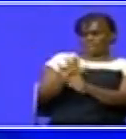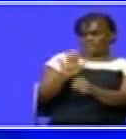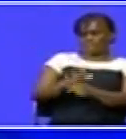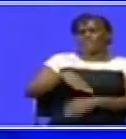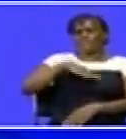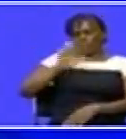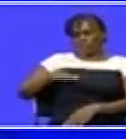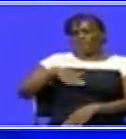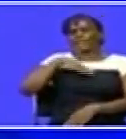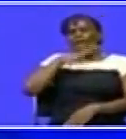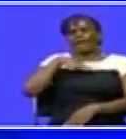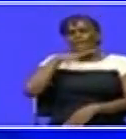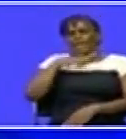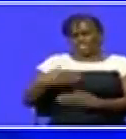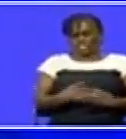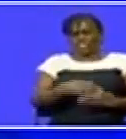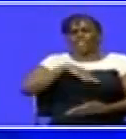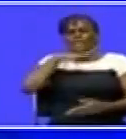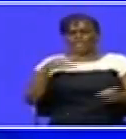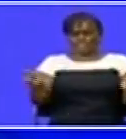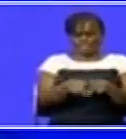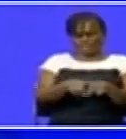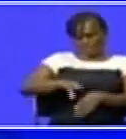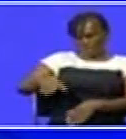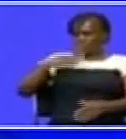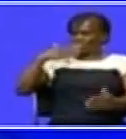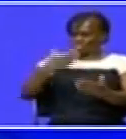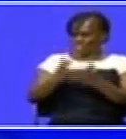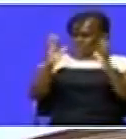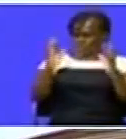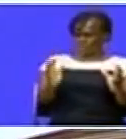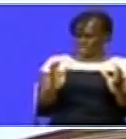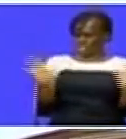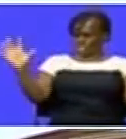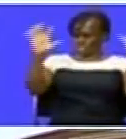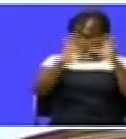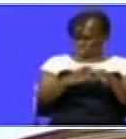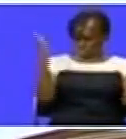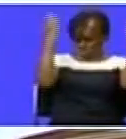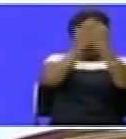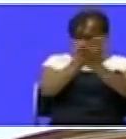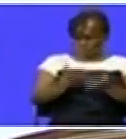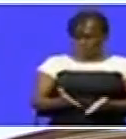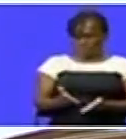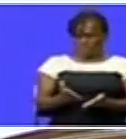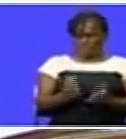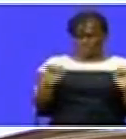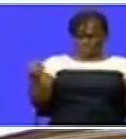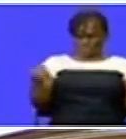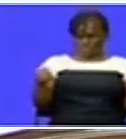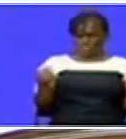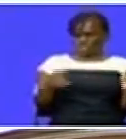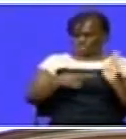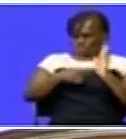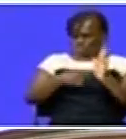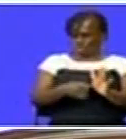of women and children saved in the county. So thank you so much for joining us tonight on the Bulletin. We'll leave you with